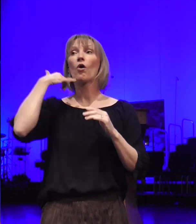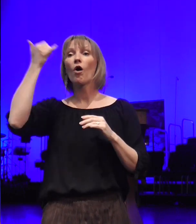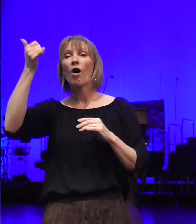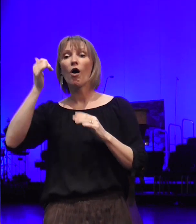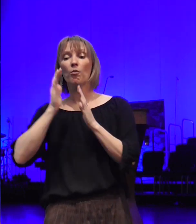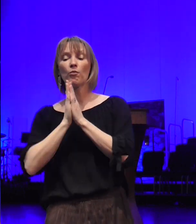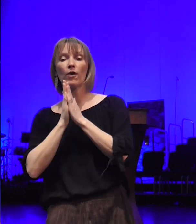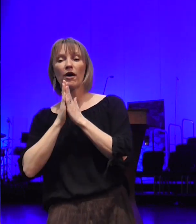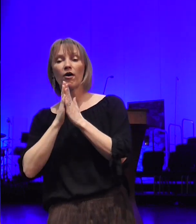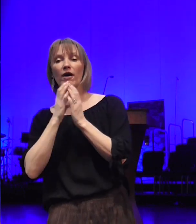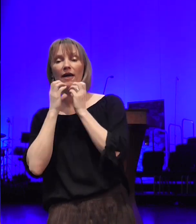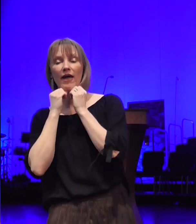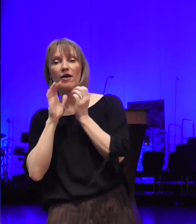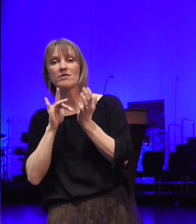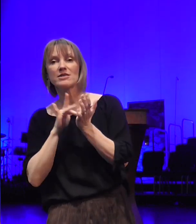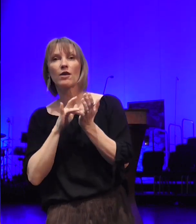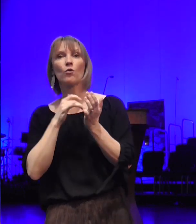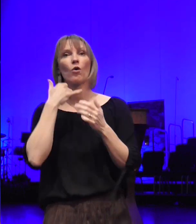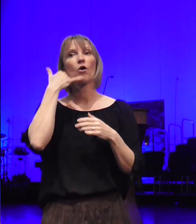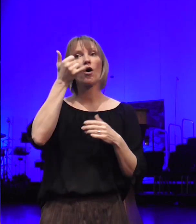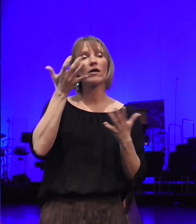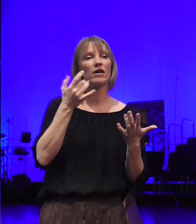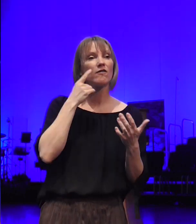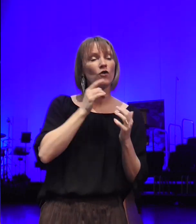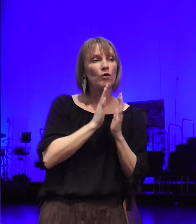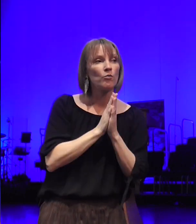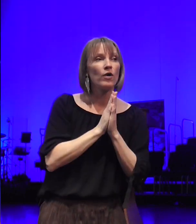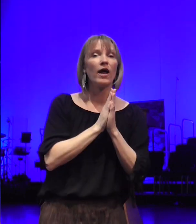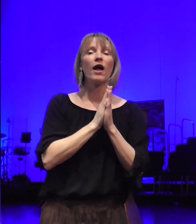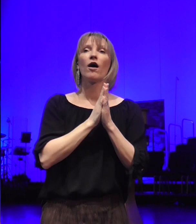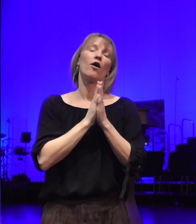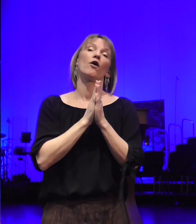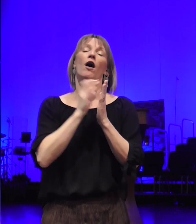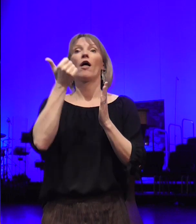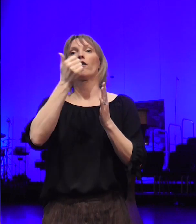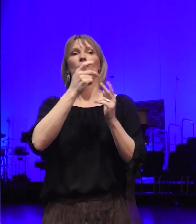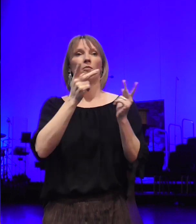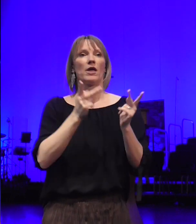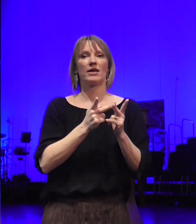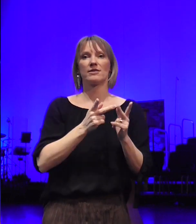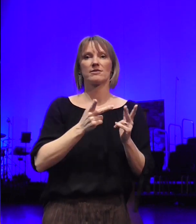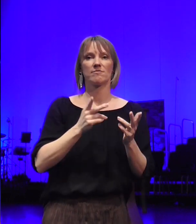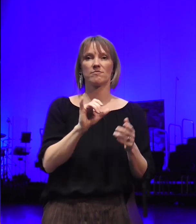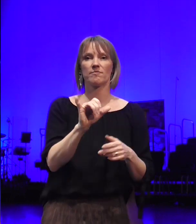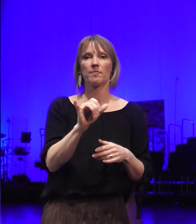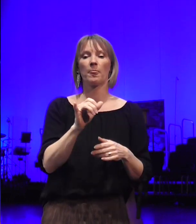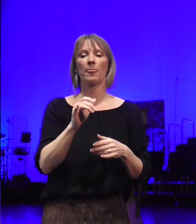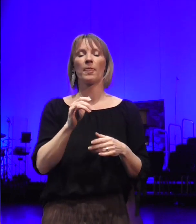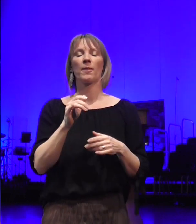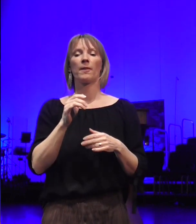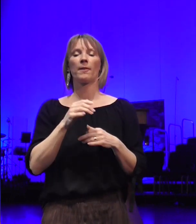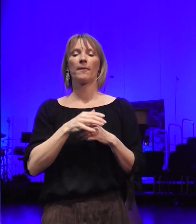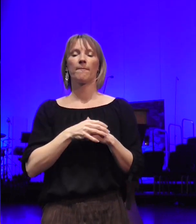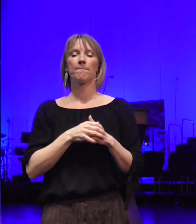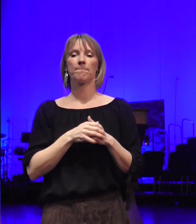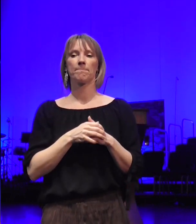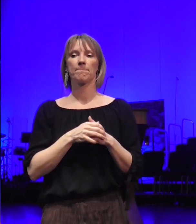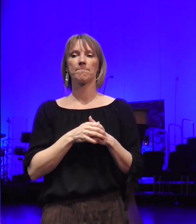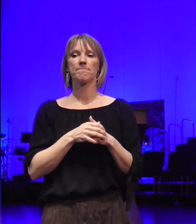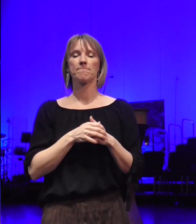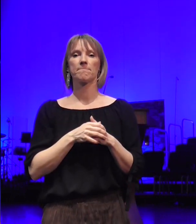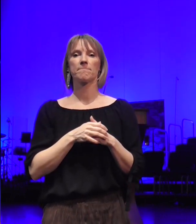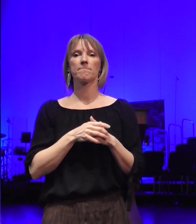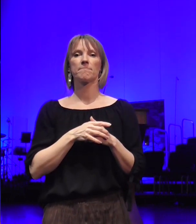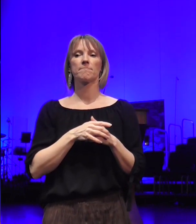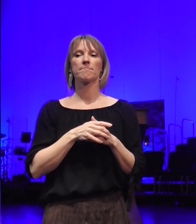care center, or call here for prayer, or someplace where we get prayers. I was listening to